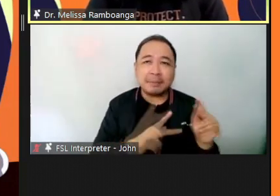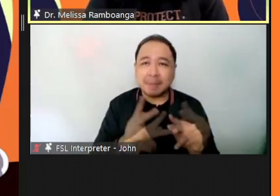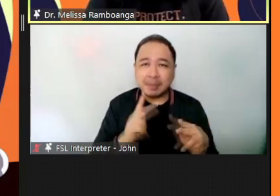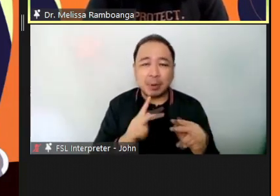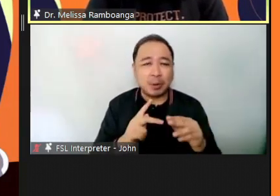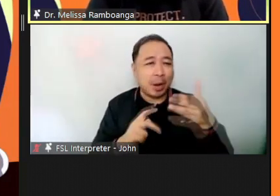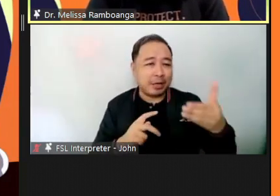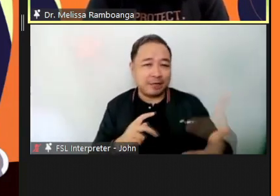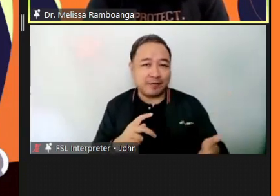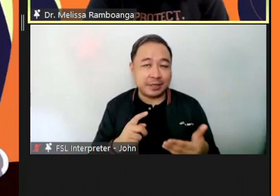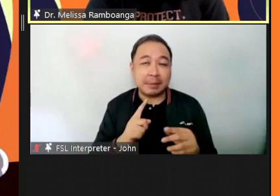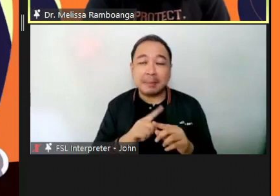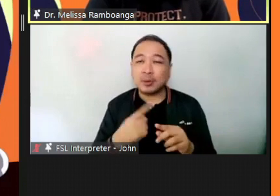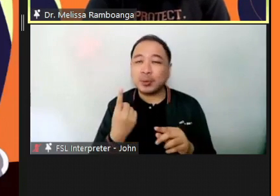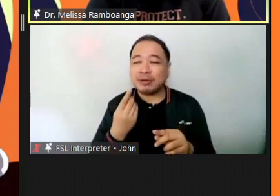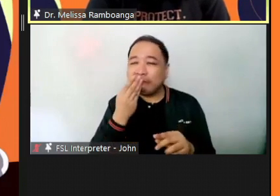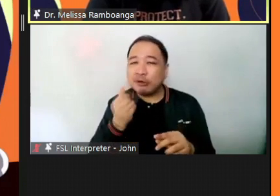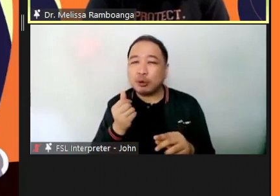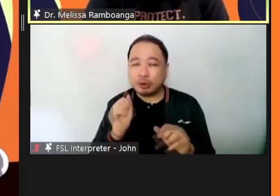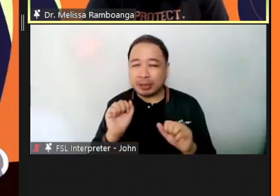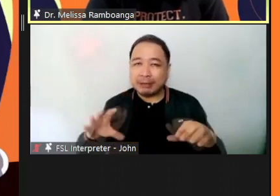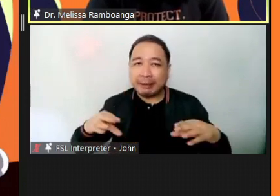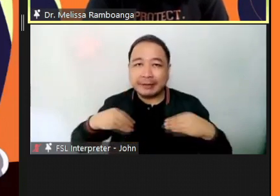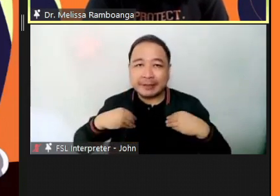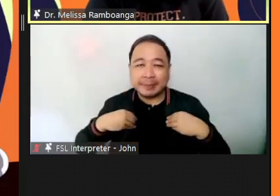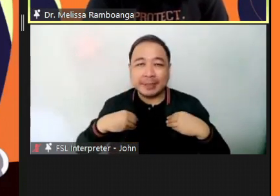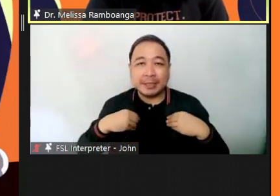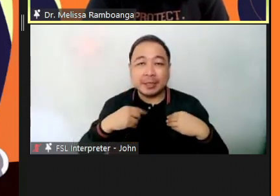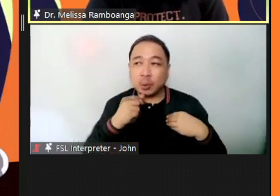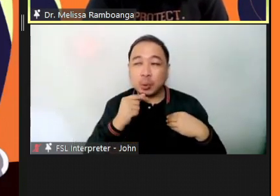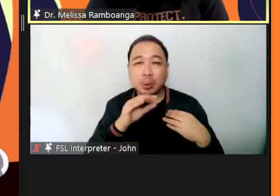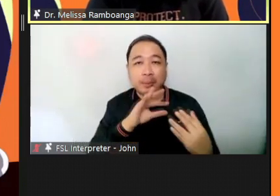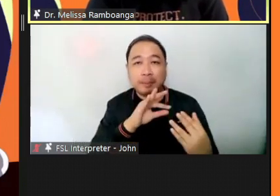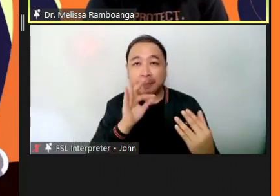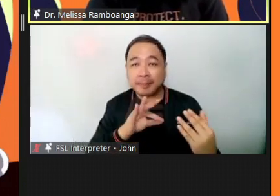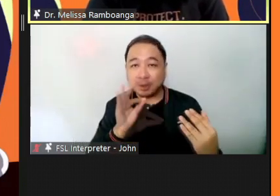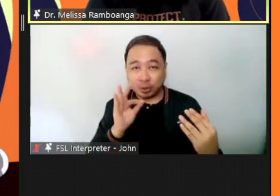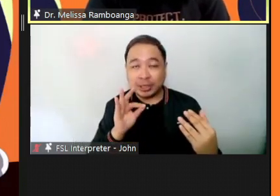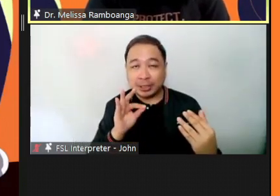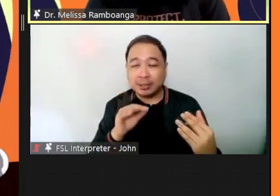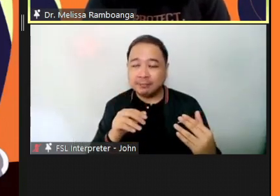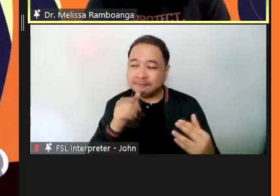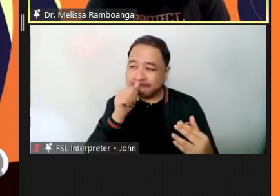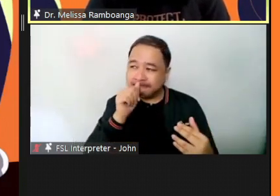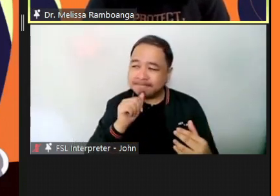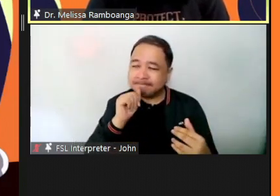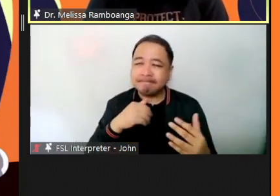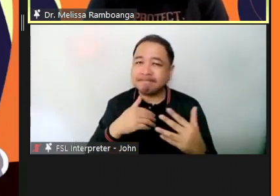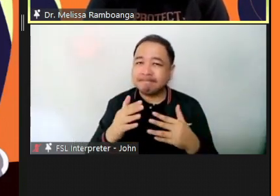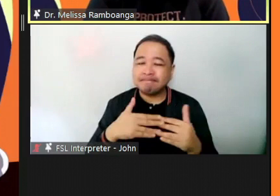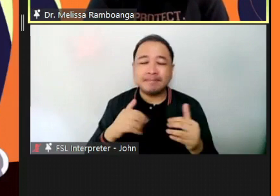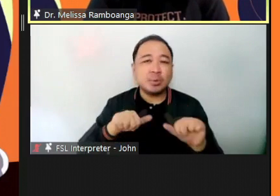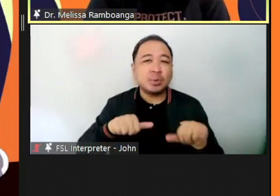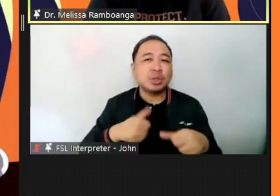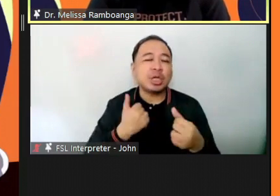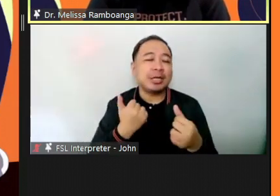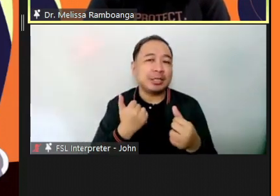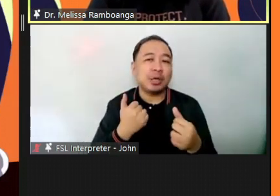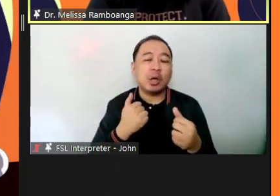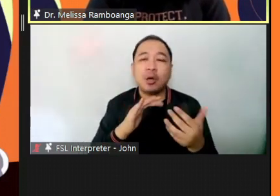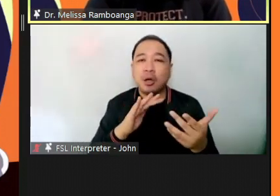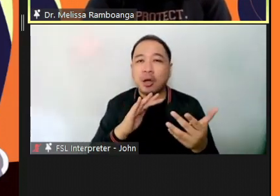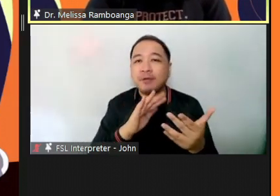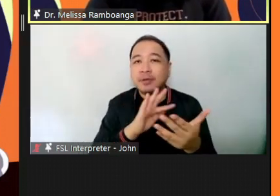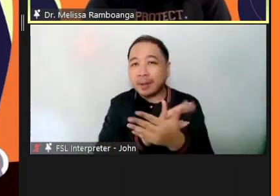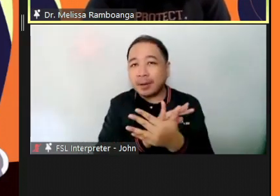only few are chosen. And these chosen few persevered despite the challenges of the pandemic and poor internet